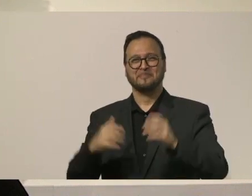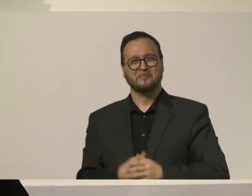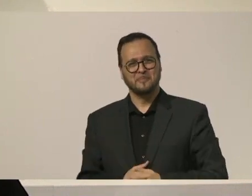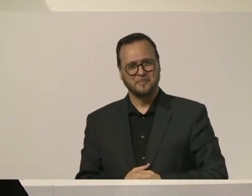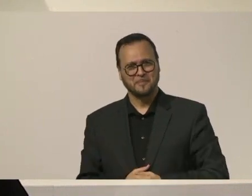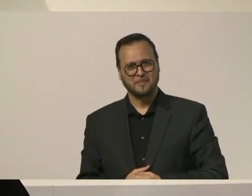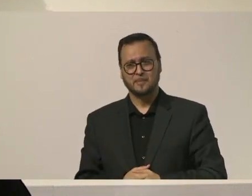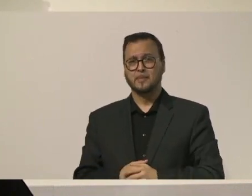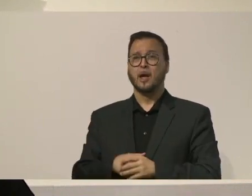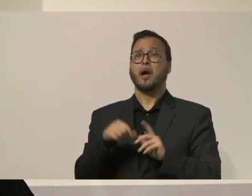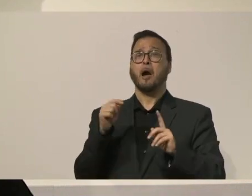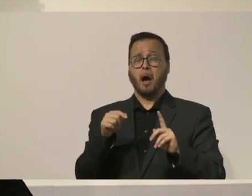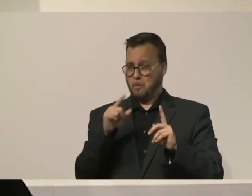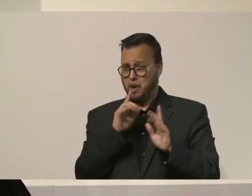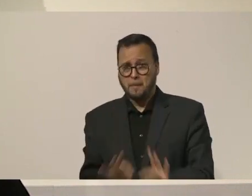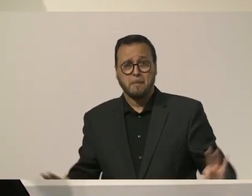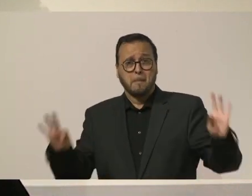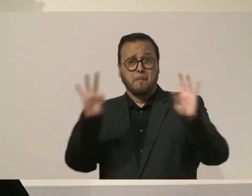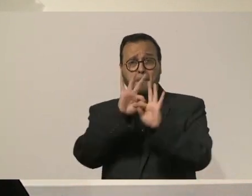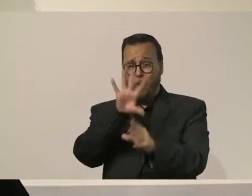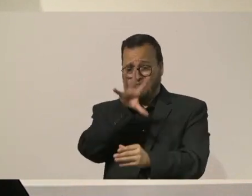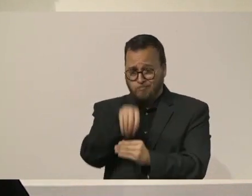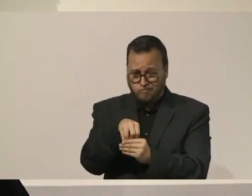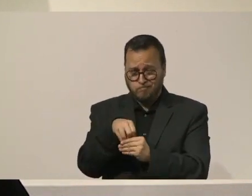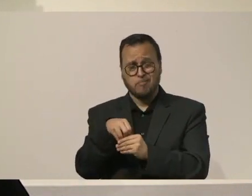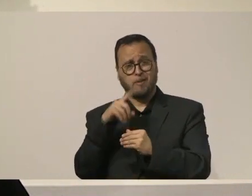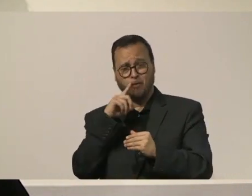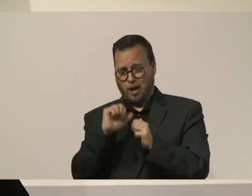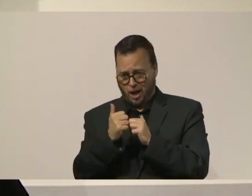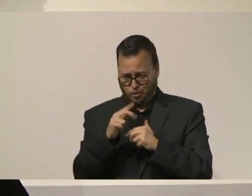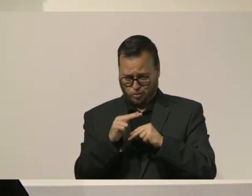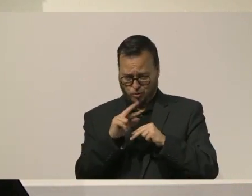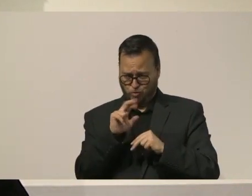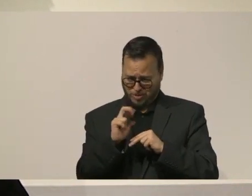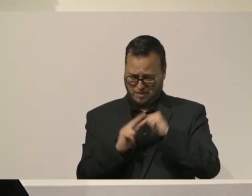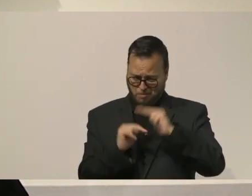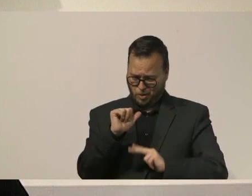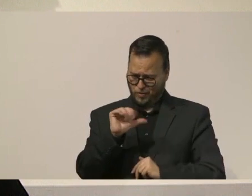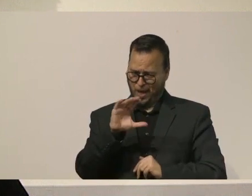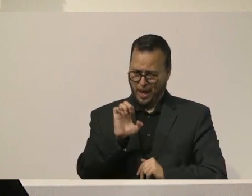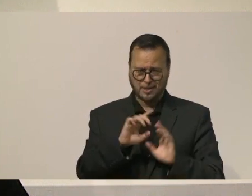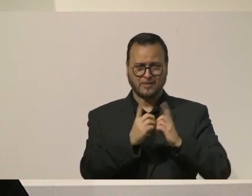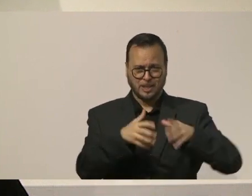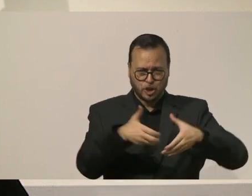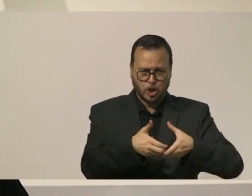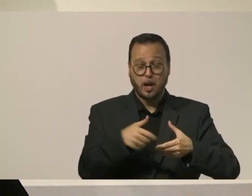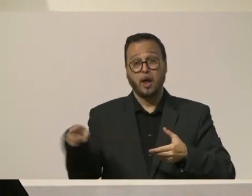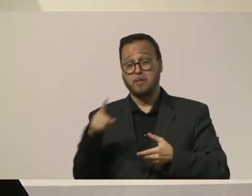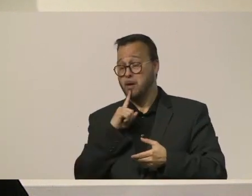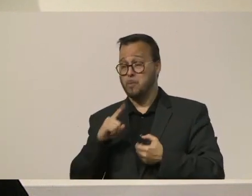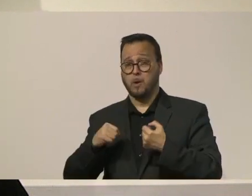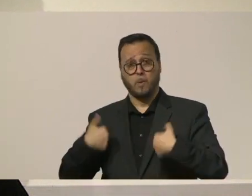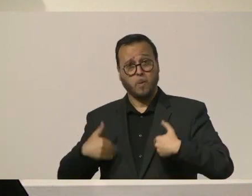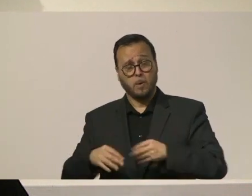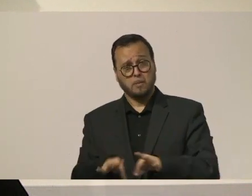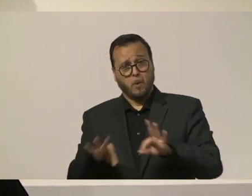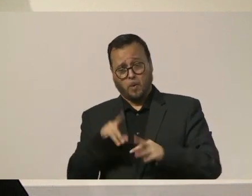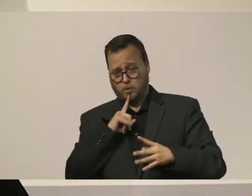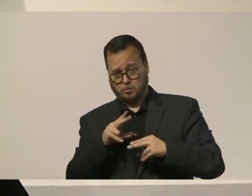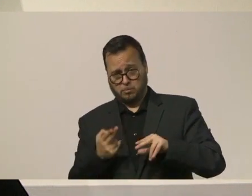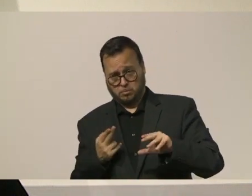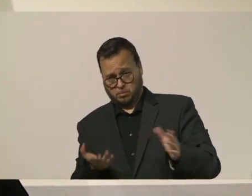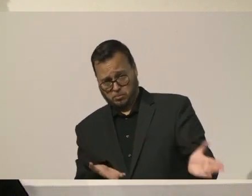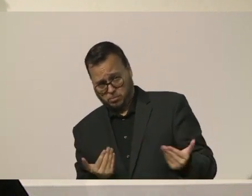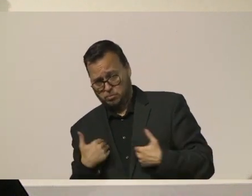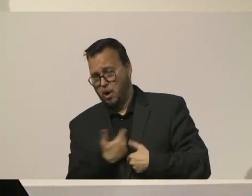And TELC has played a critical piece in the puzzle of rebuilding the ACE division, and they've been fundamental in building back our enrollments.